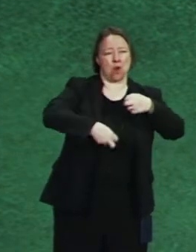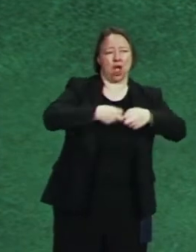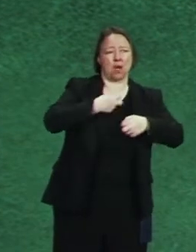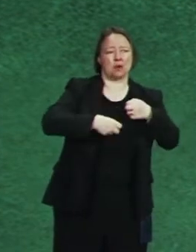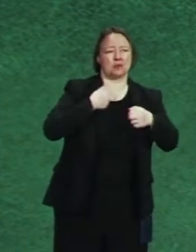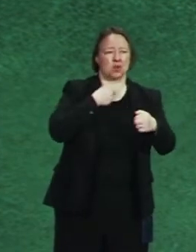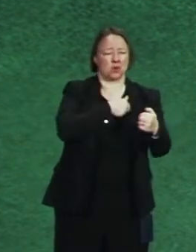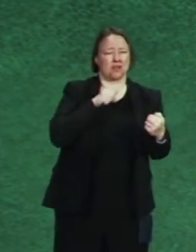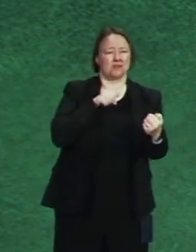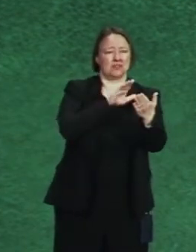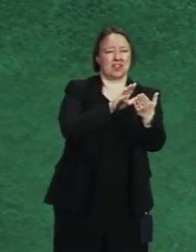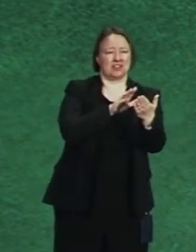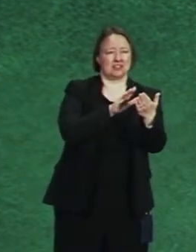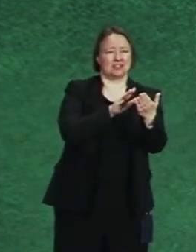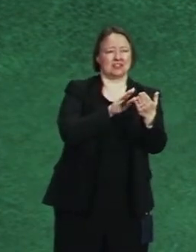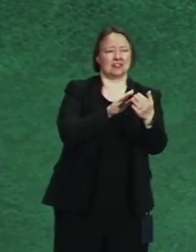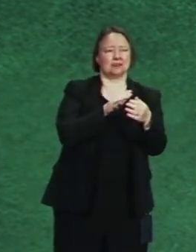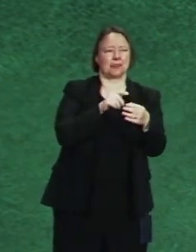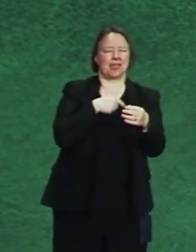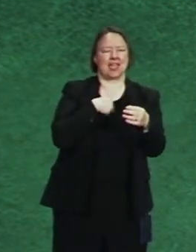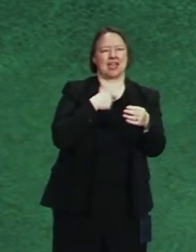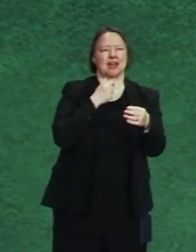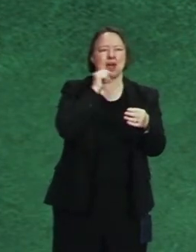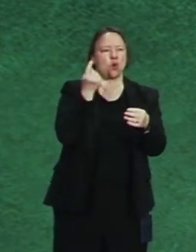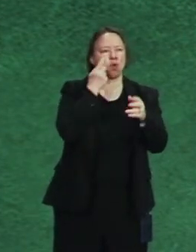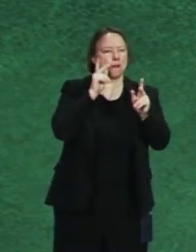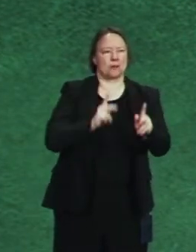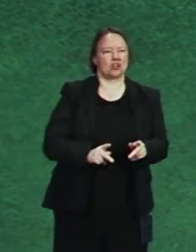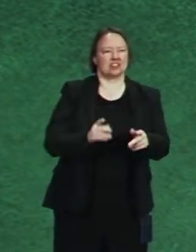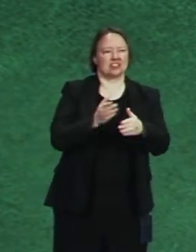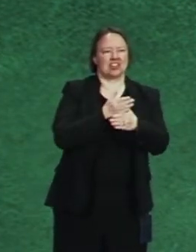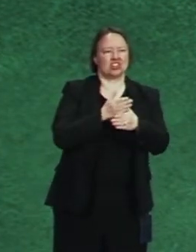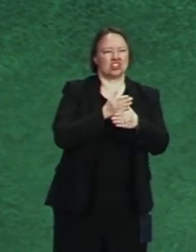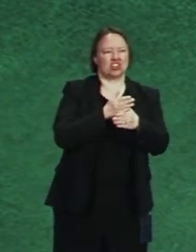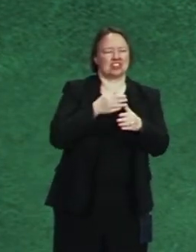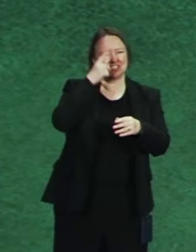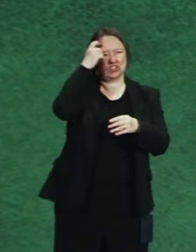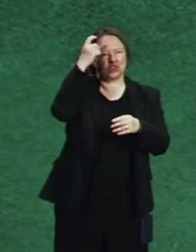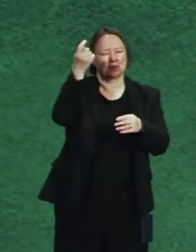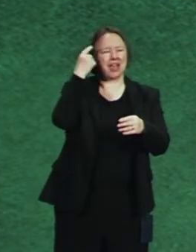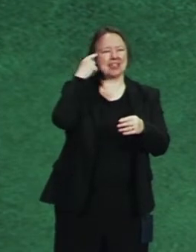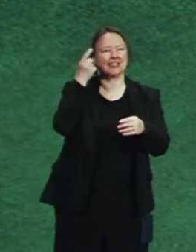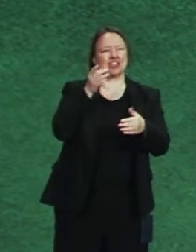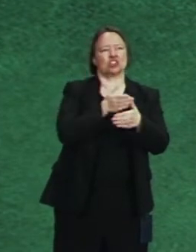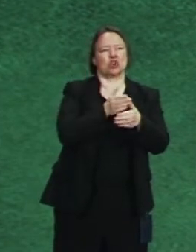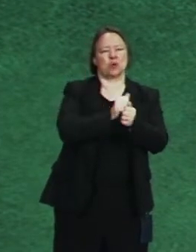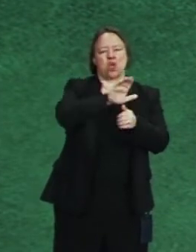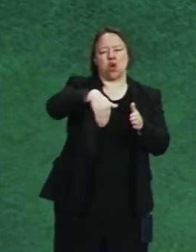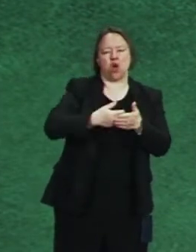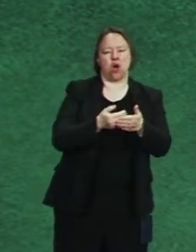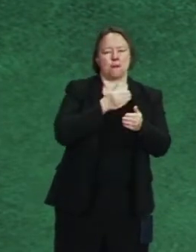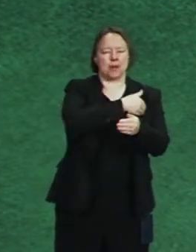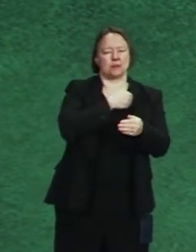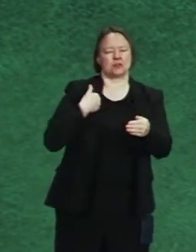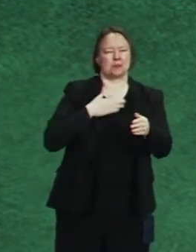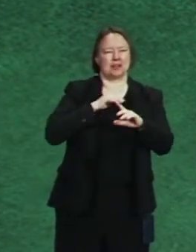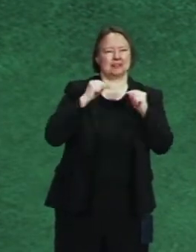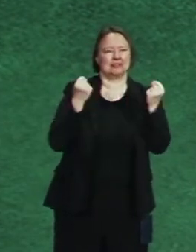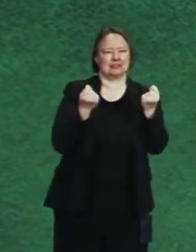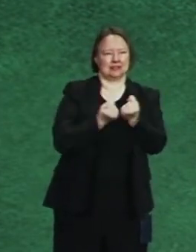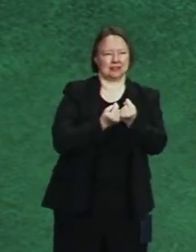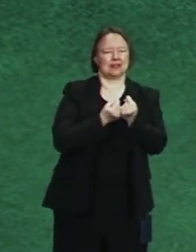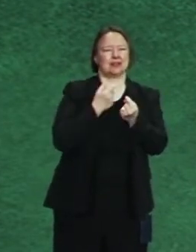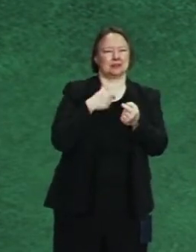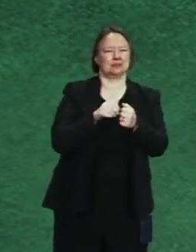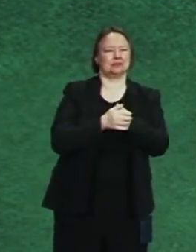are being faced in our communities. And I'm not the only person that shared this trait. I believe this one is shared among all my team members. We have this common